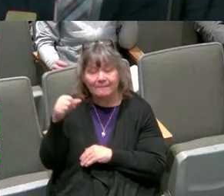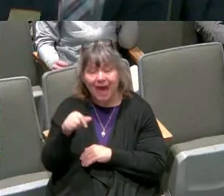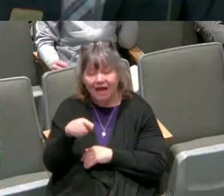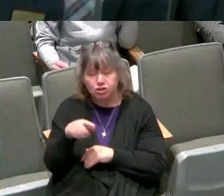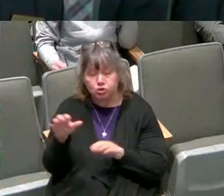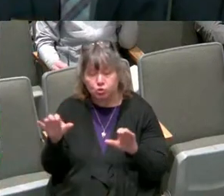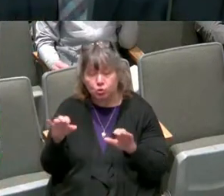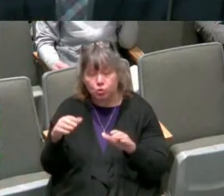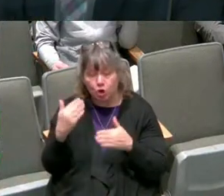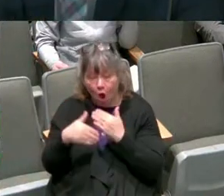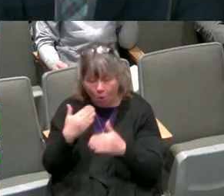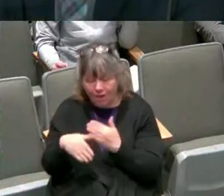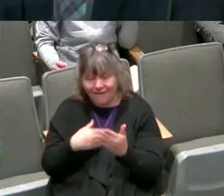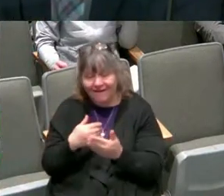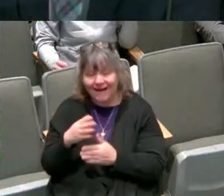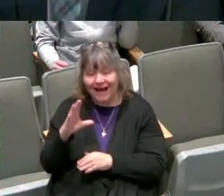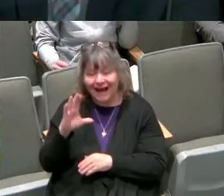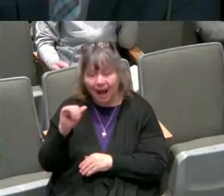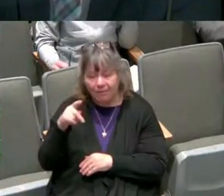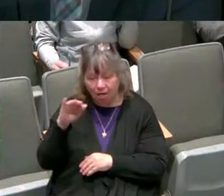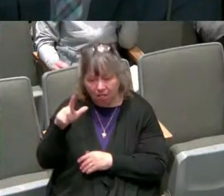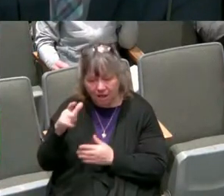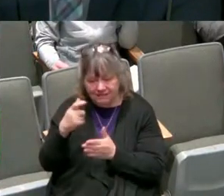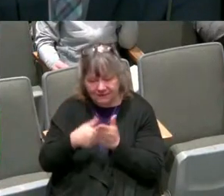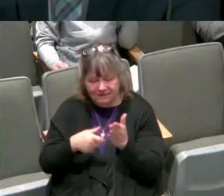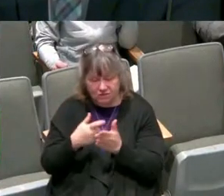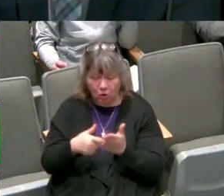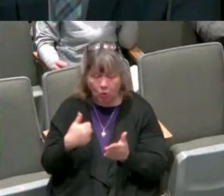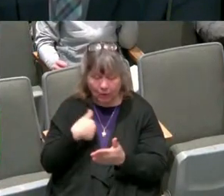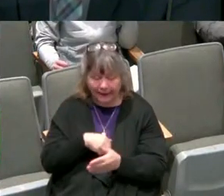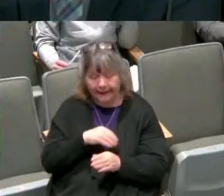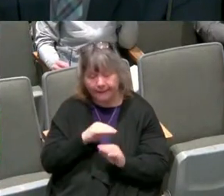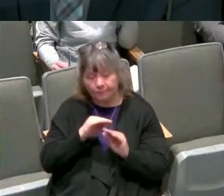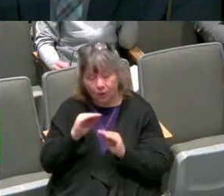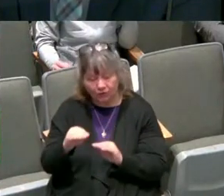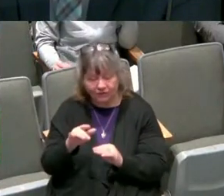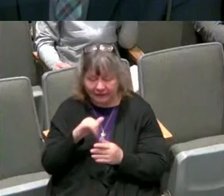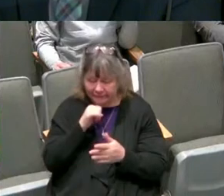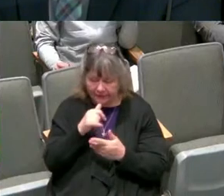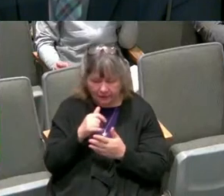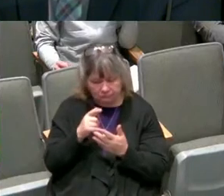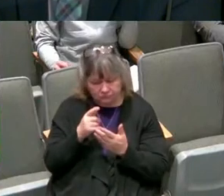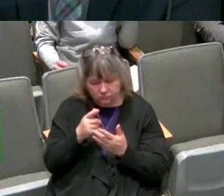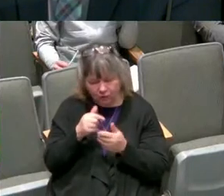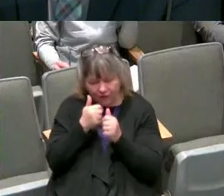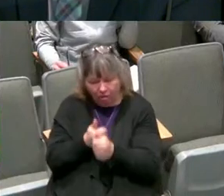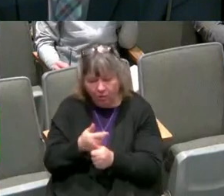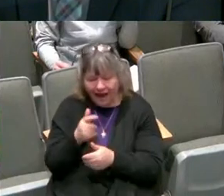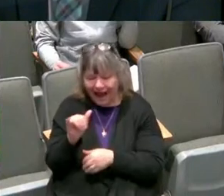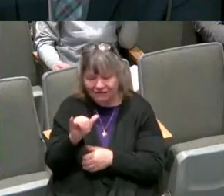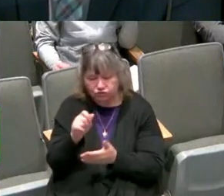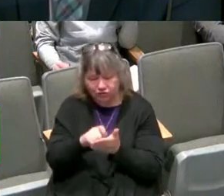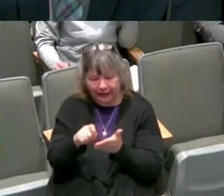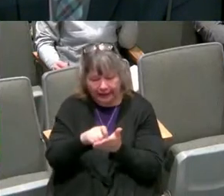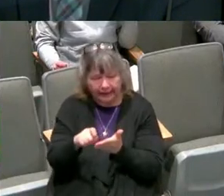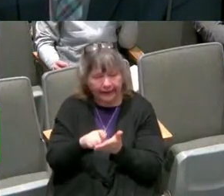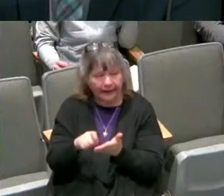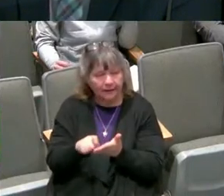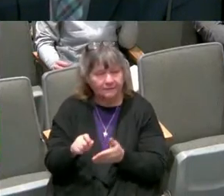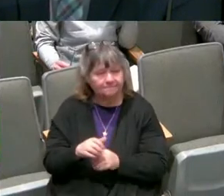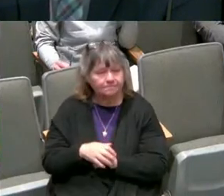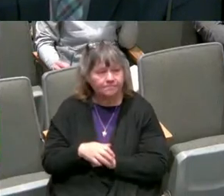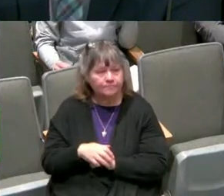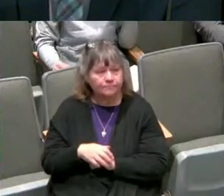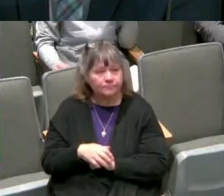Capital expenses we move the motion as written in the Warren articles and motions document okay